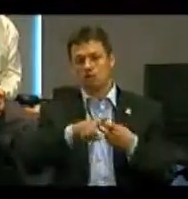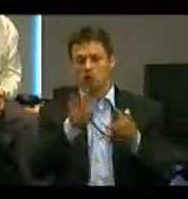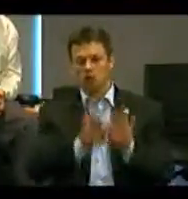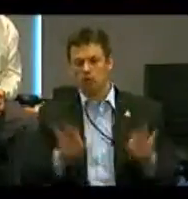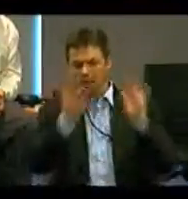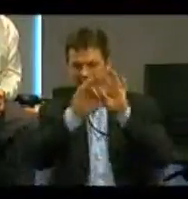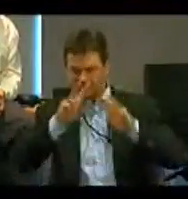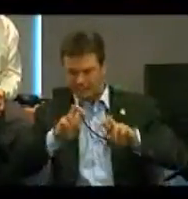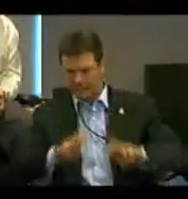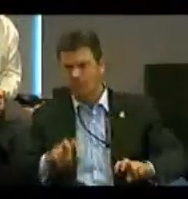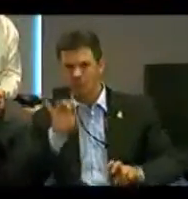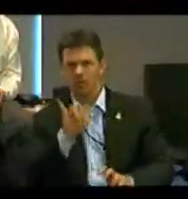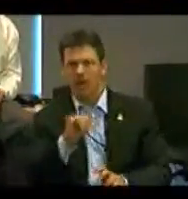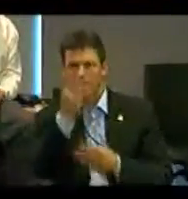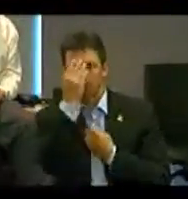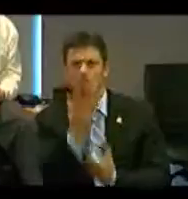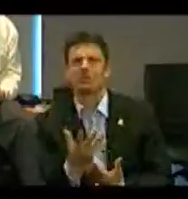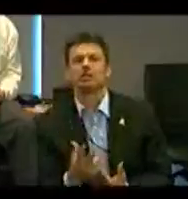that.